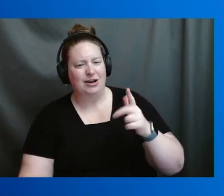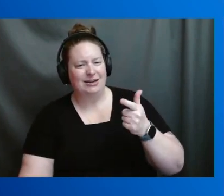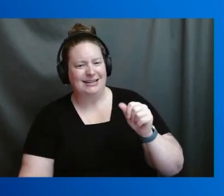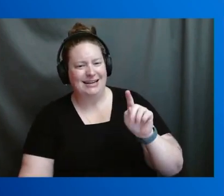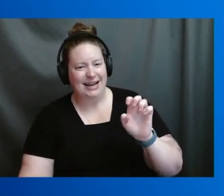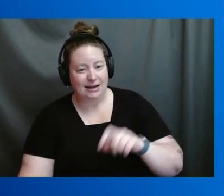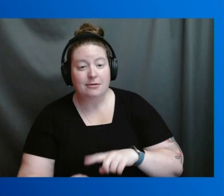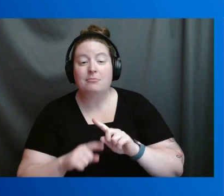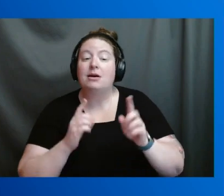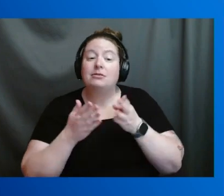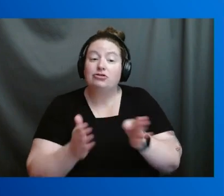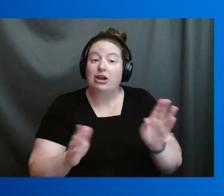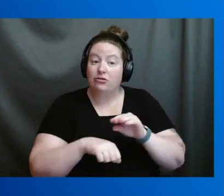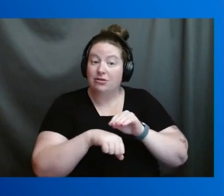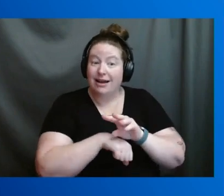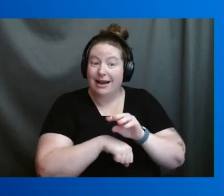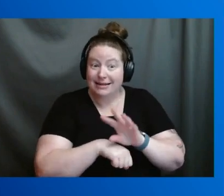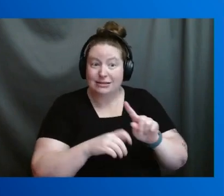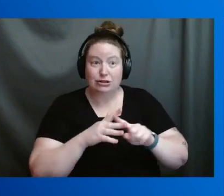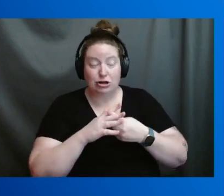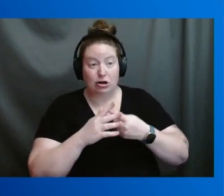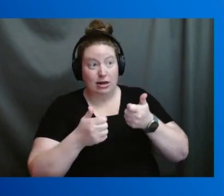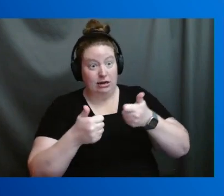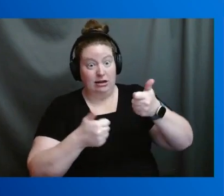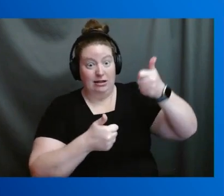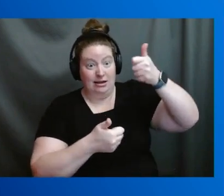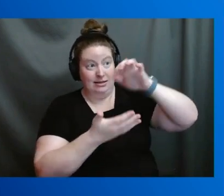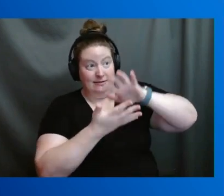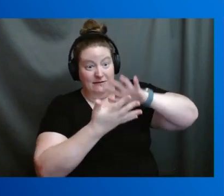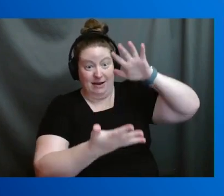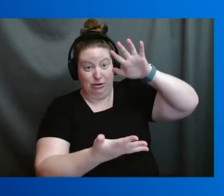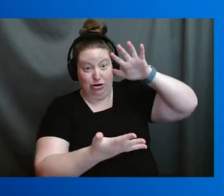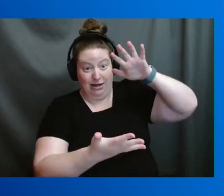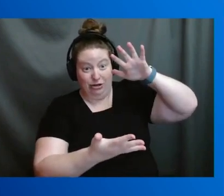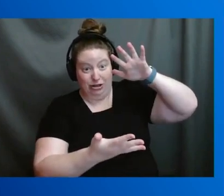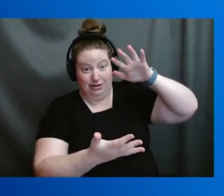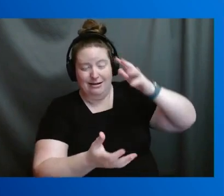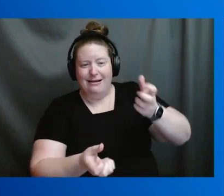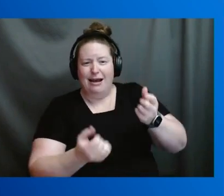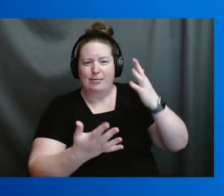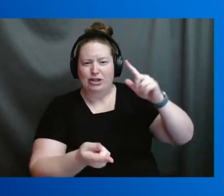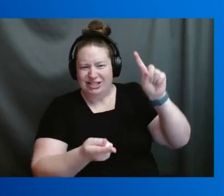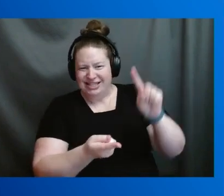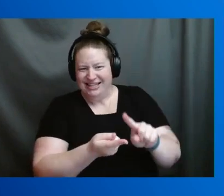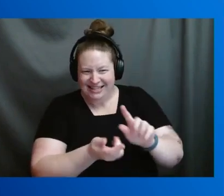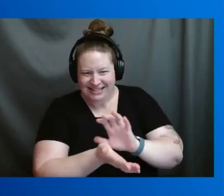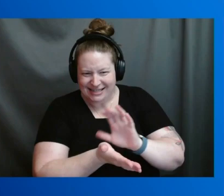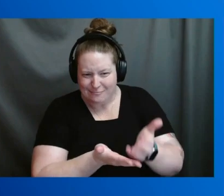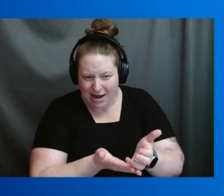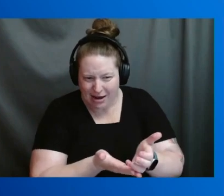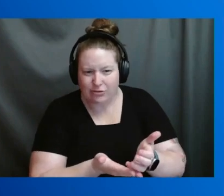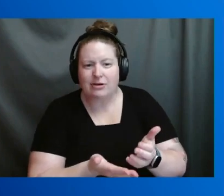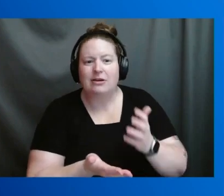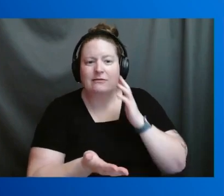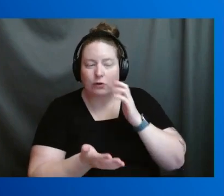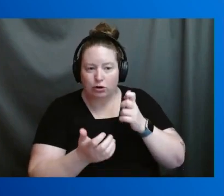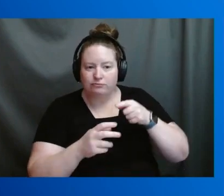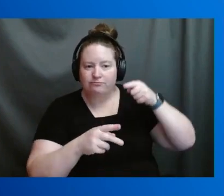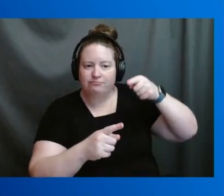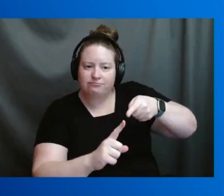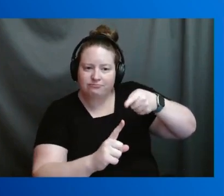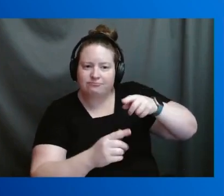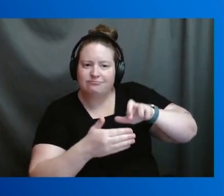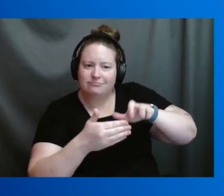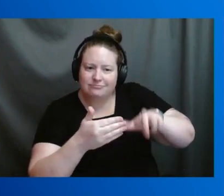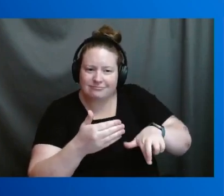is start at the highest level of abstraction that you can, right? Like do the least amount possible to get to the outcome that you're trying to get to, and then move forward from there,